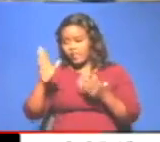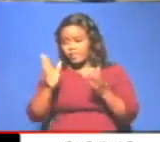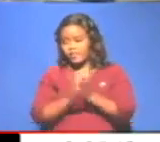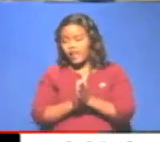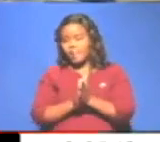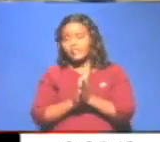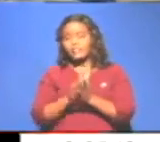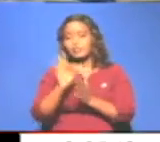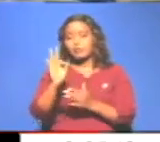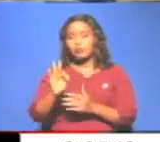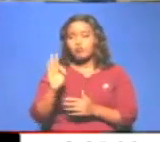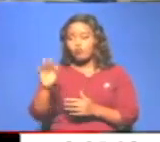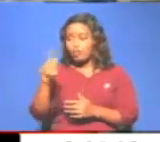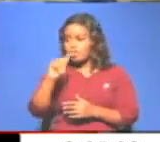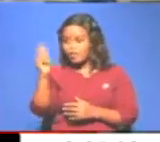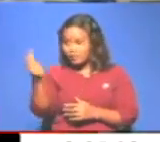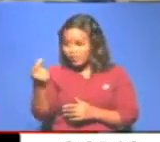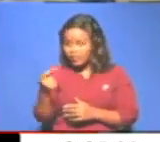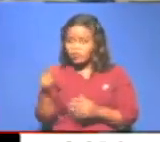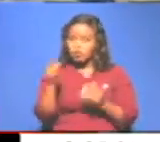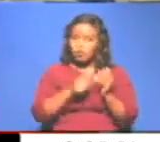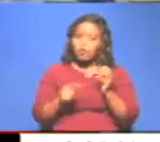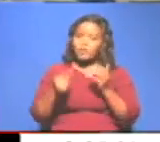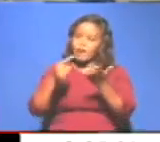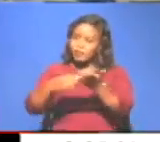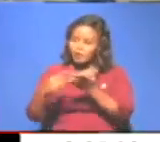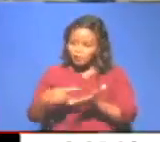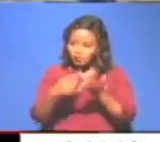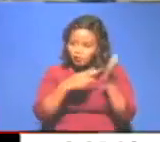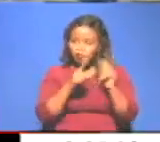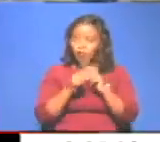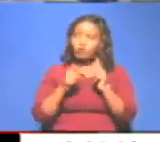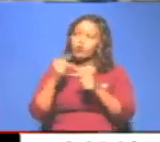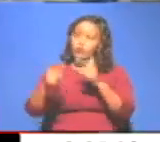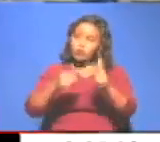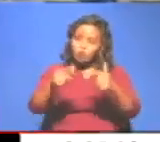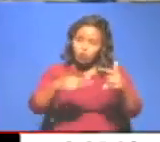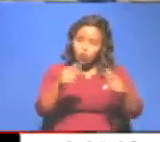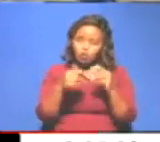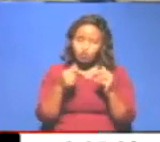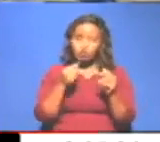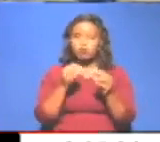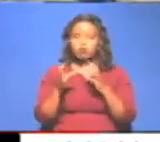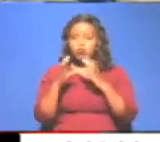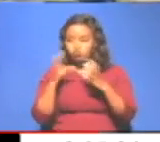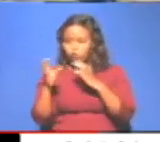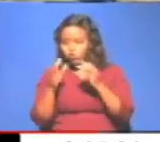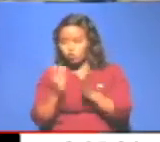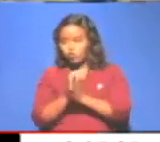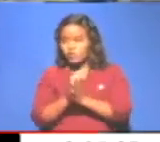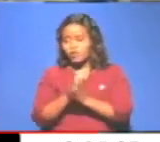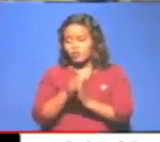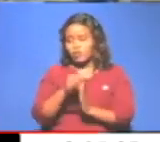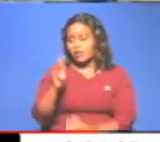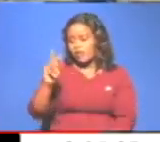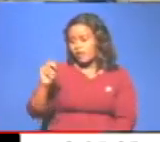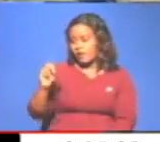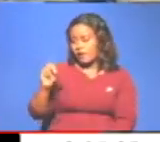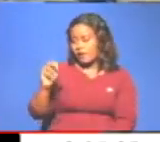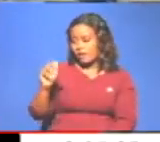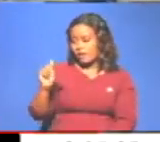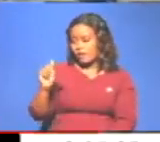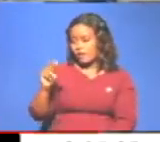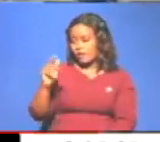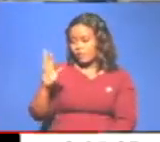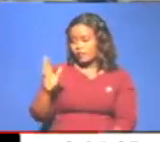and continue to engage the Ford Kenya and ANC, including their parliamentary